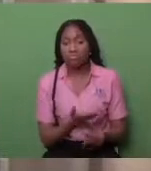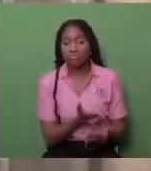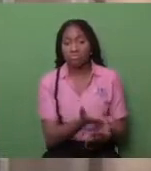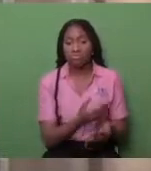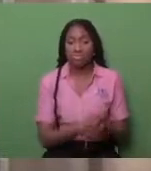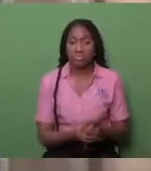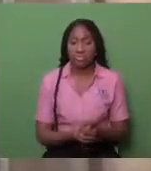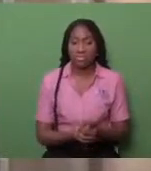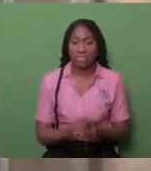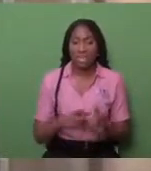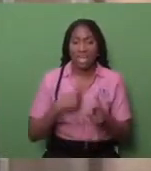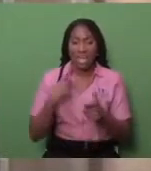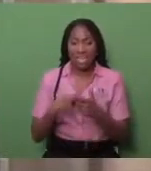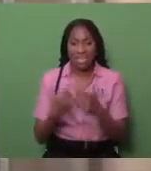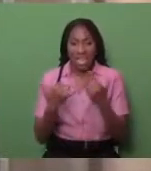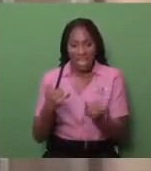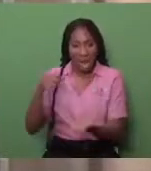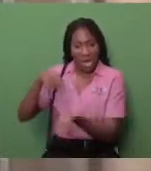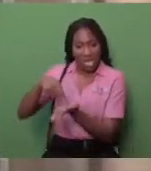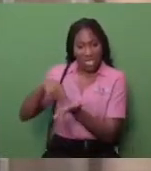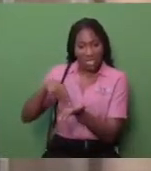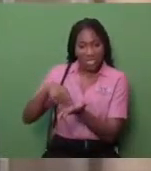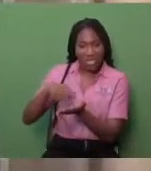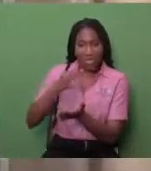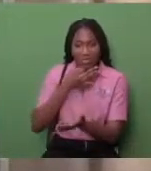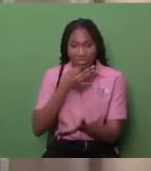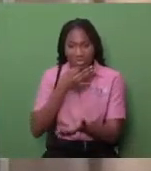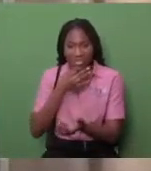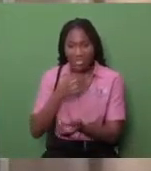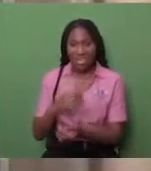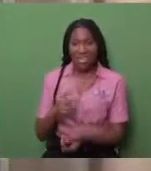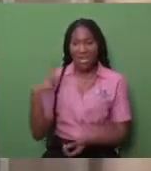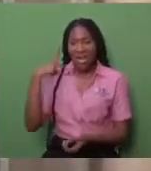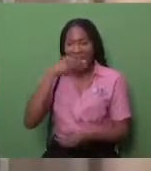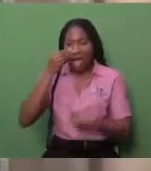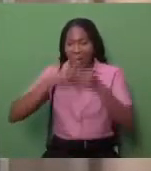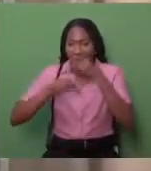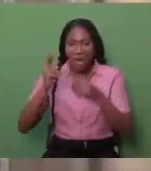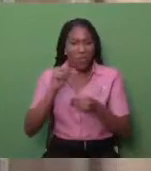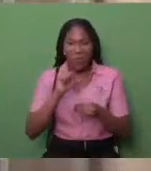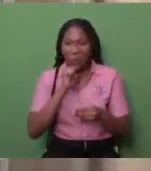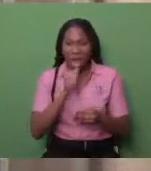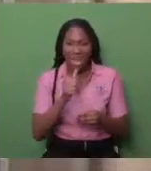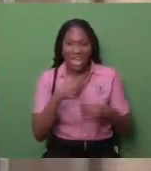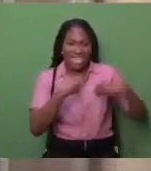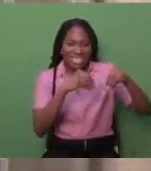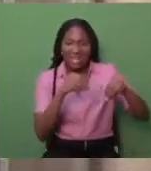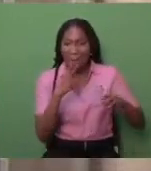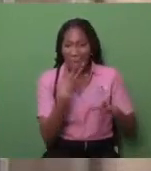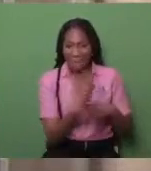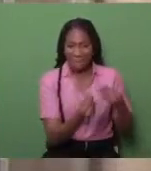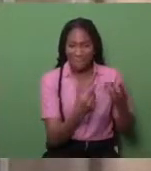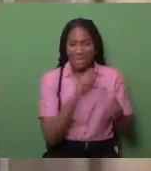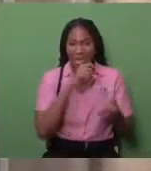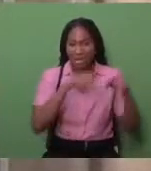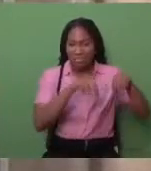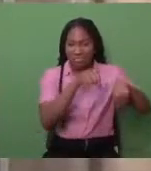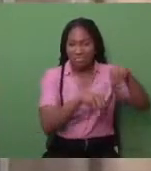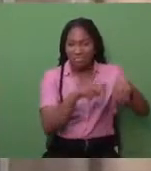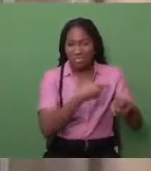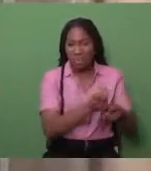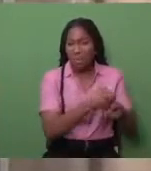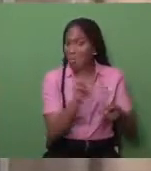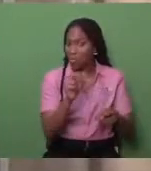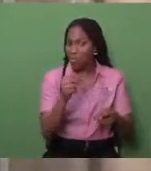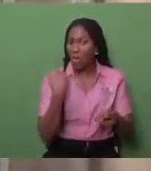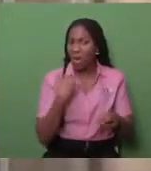we're getting a buyer, we're going to sell it. That is old talk. The Petrotrin buying scrap iron. But any scrap